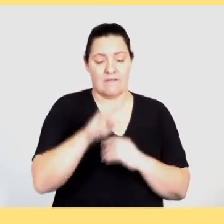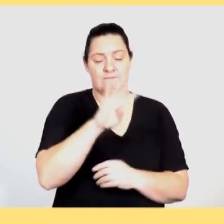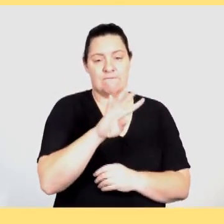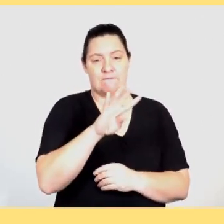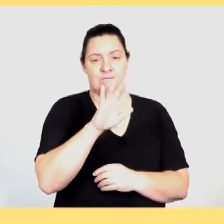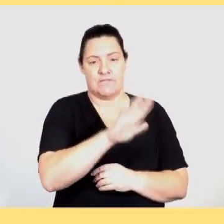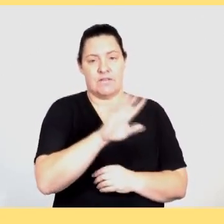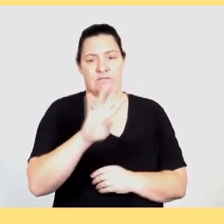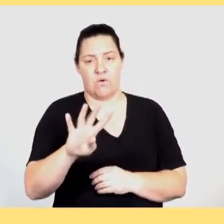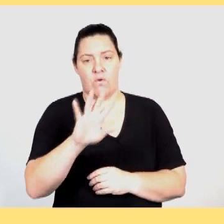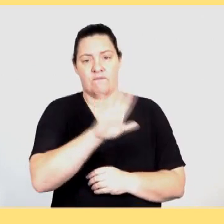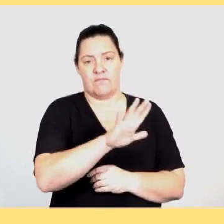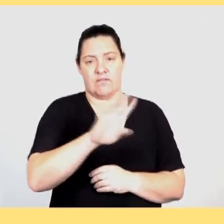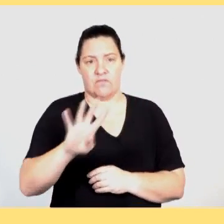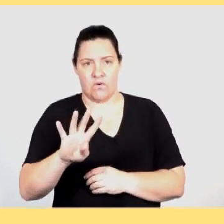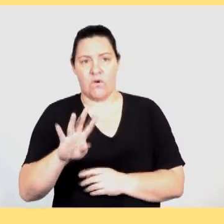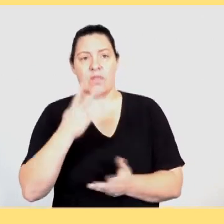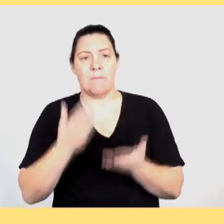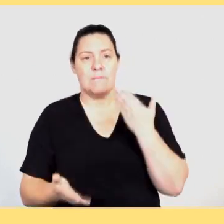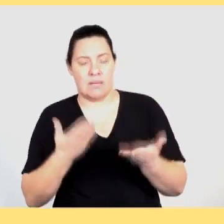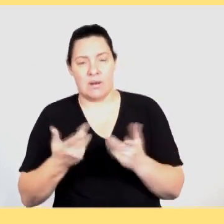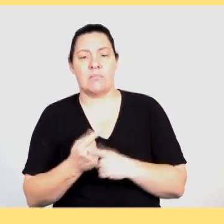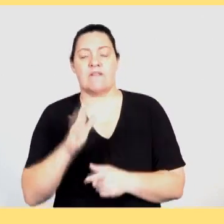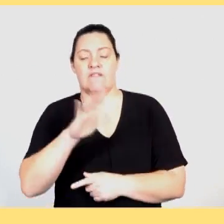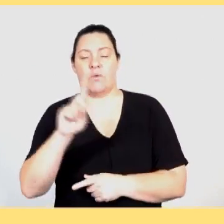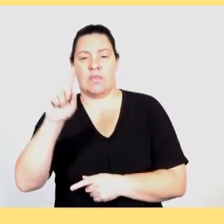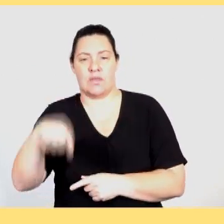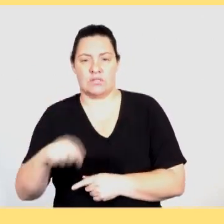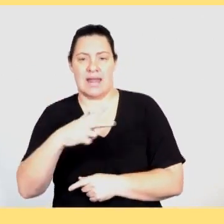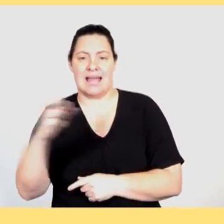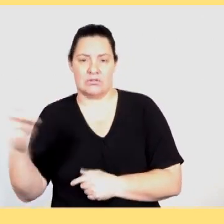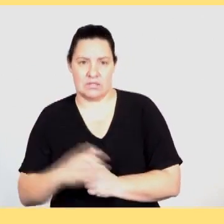we get 54, and then the balance becomes